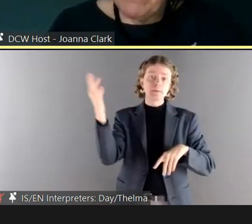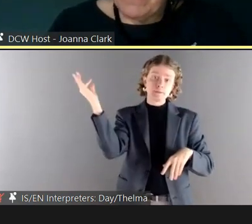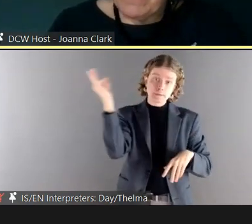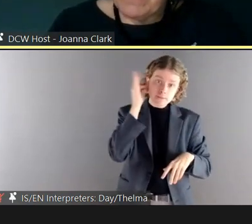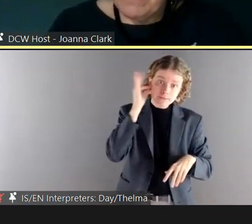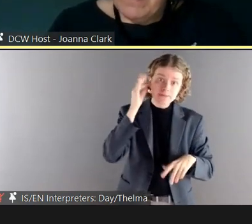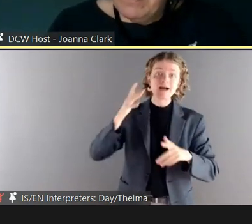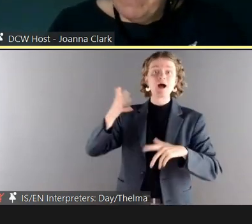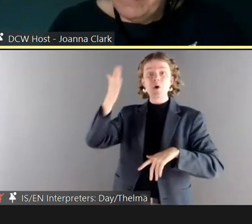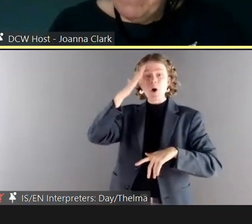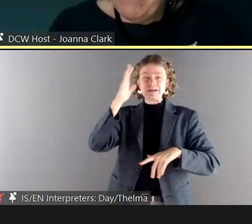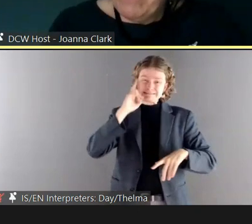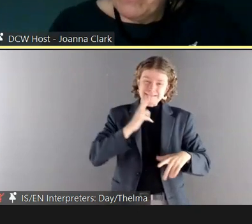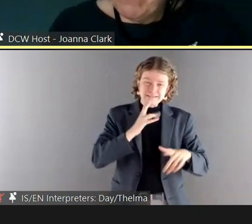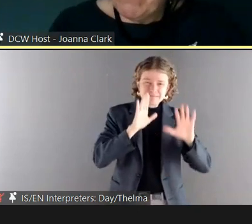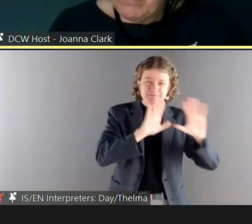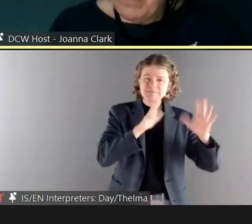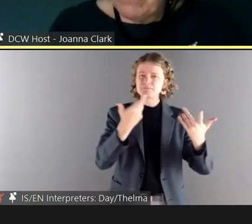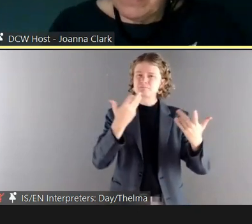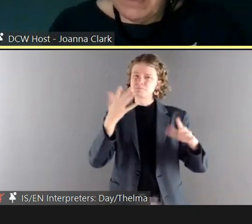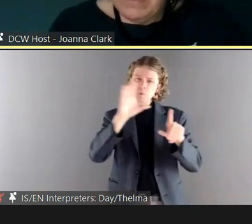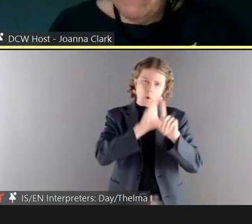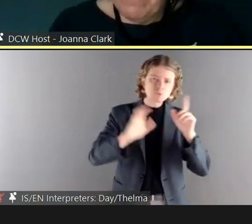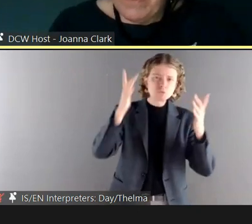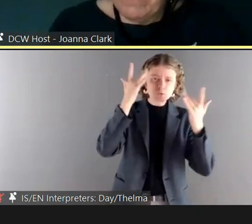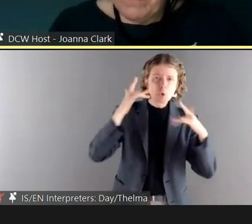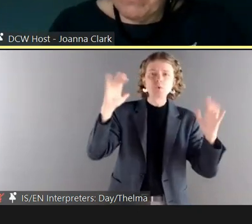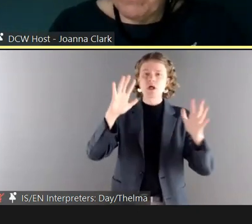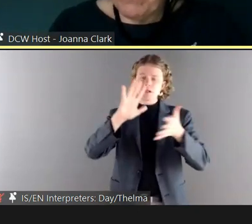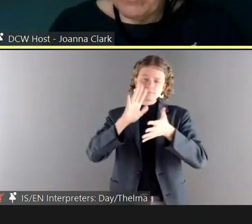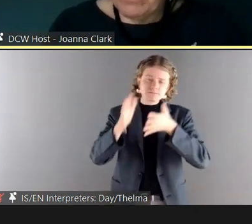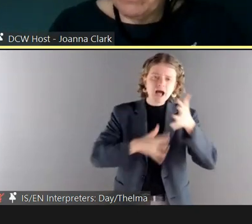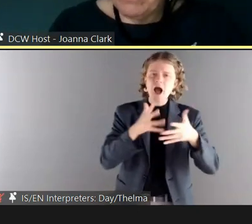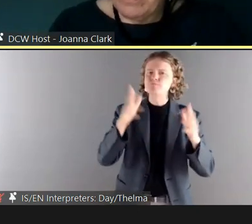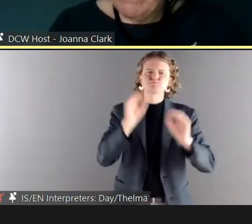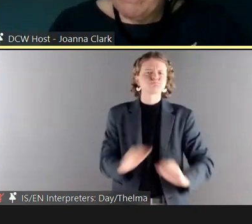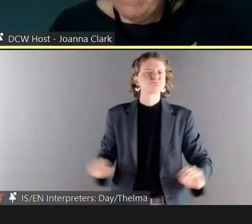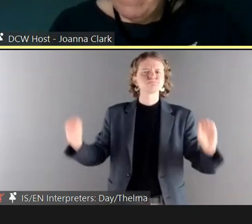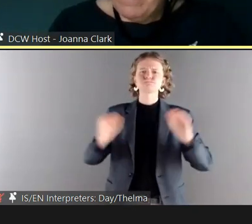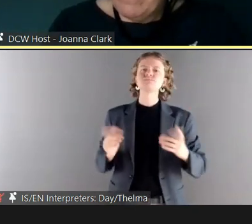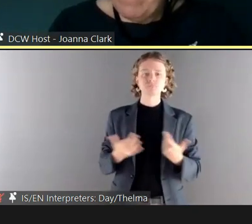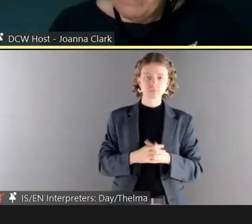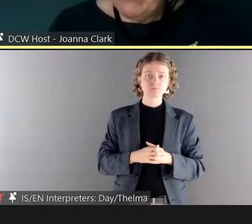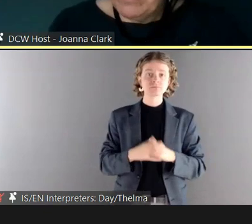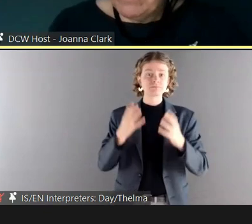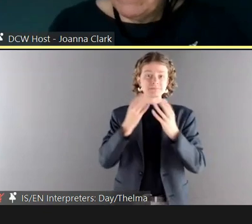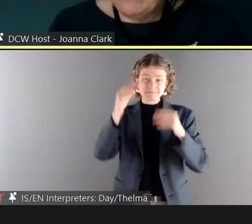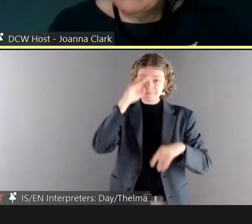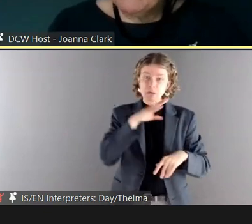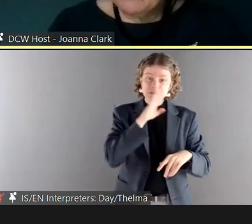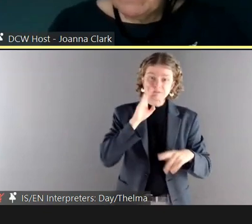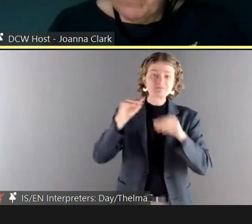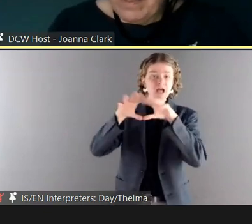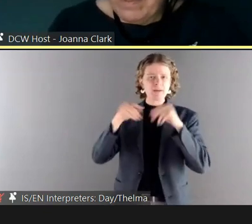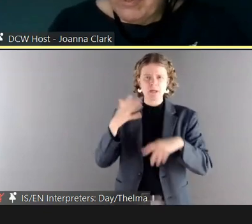about deafness. Many parents don't know how to tell if a baby or small child is deaf. They might not